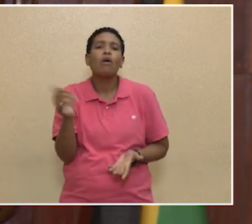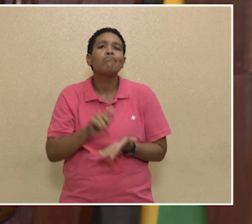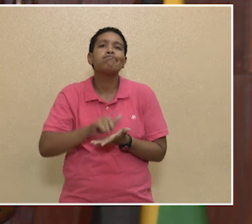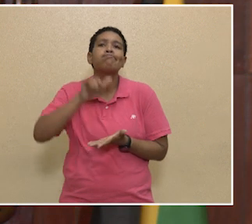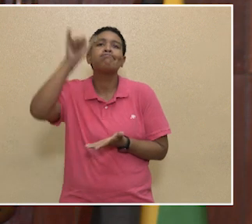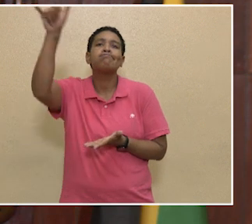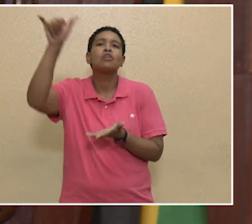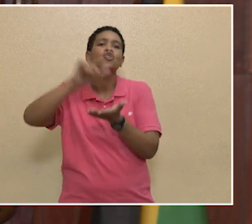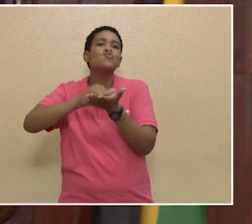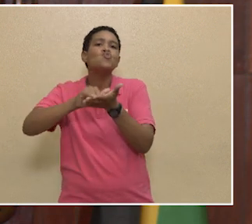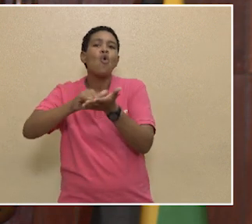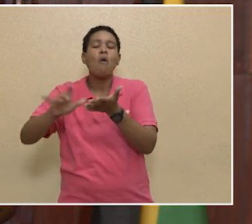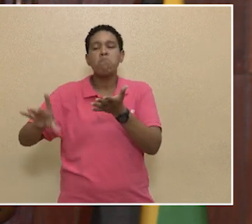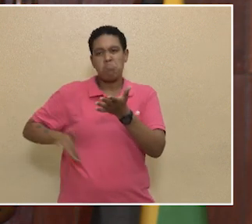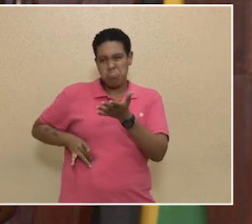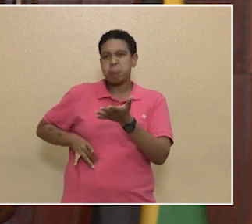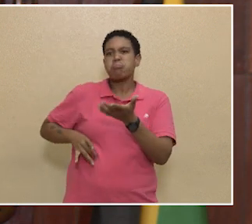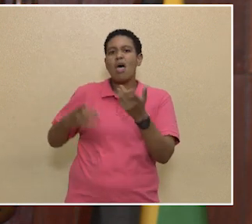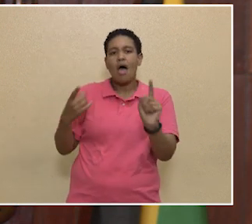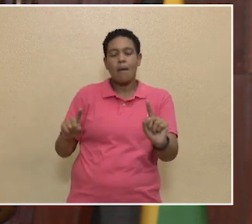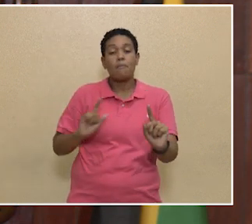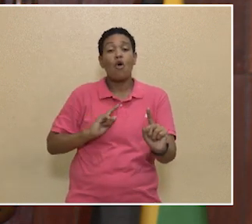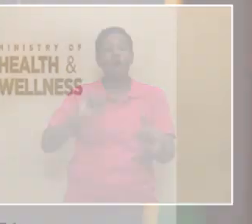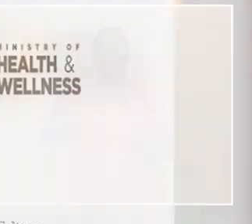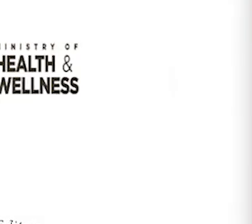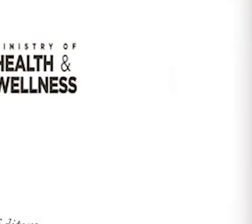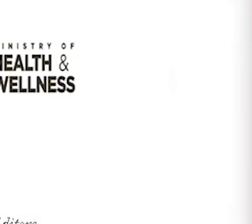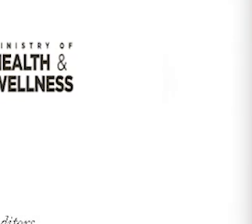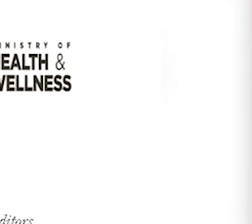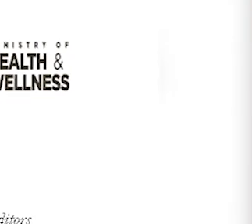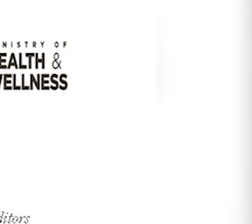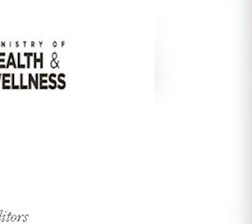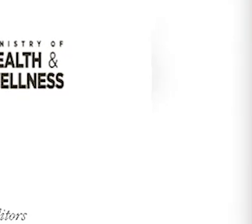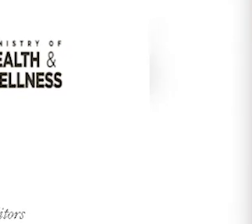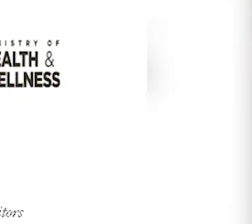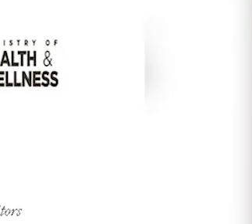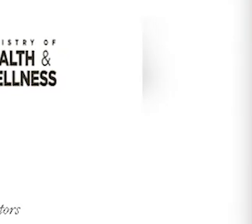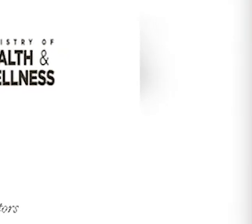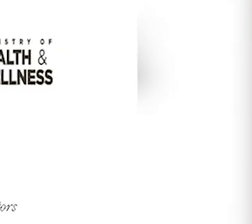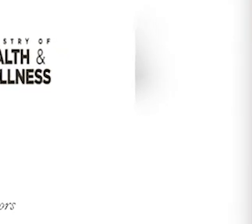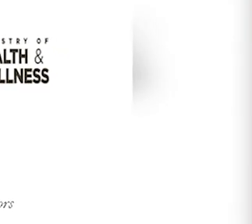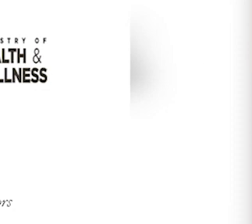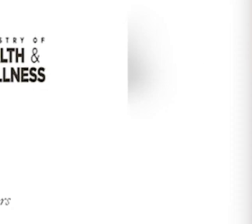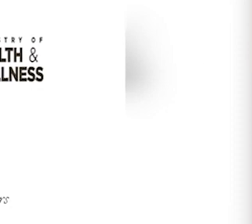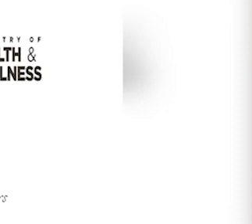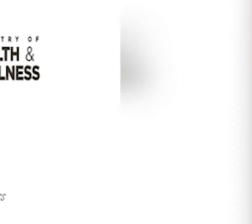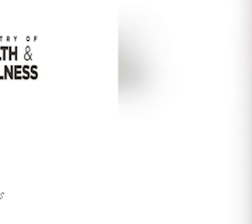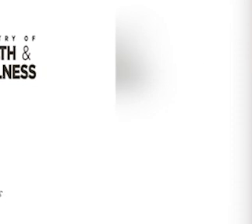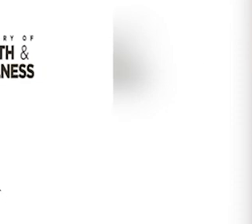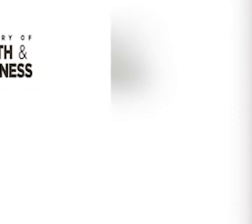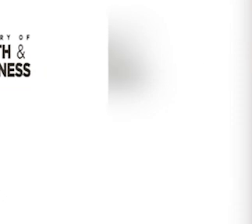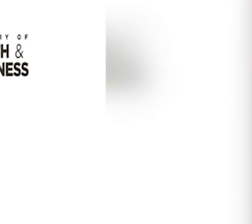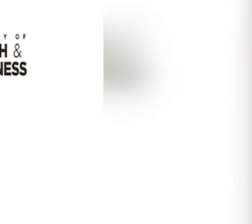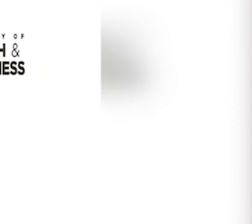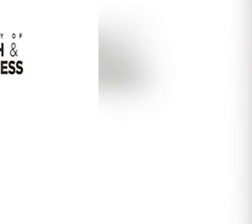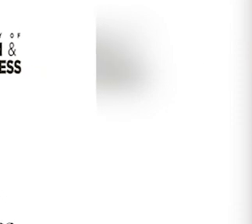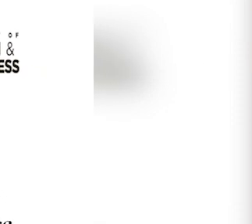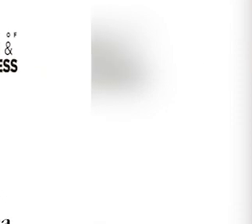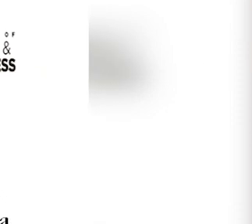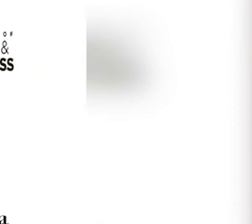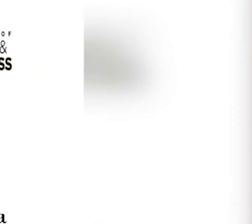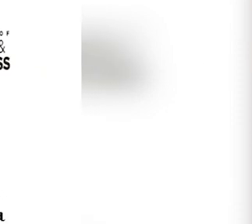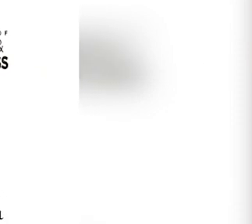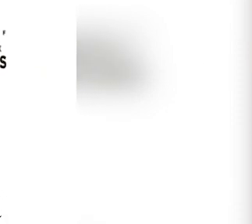first frontline healthcare worker, a 45-year-old female with a